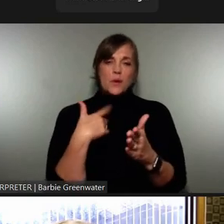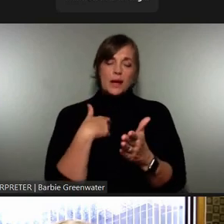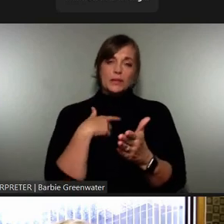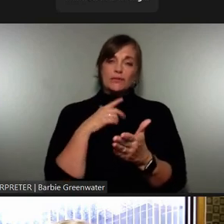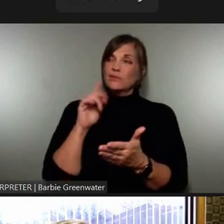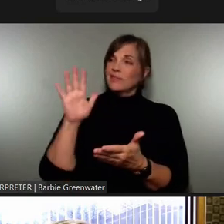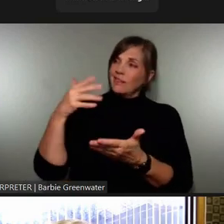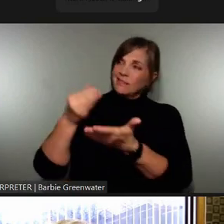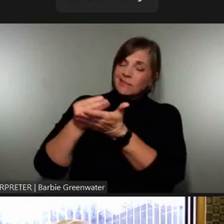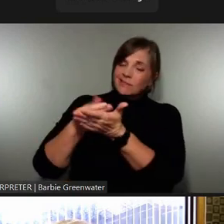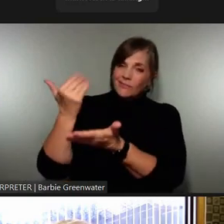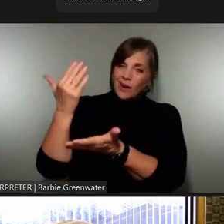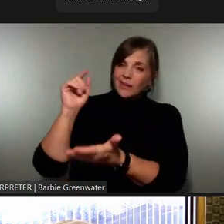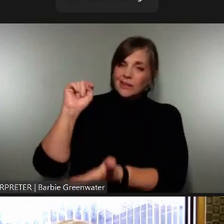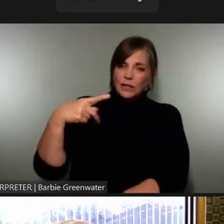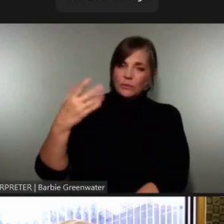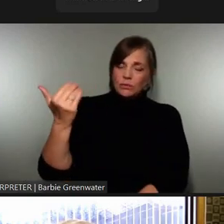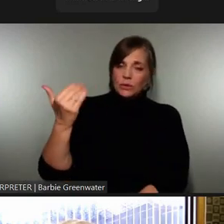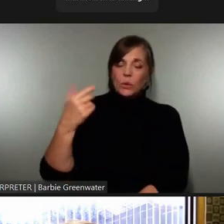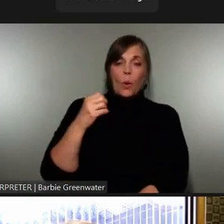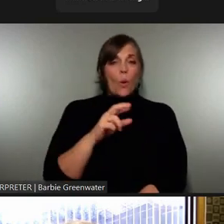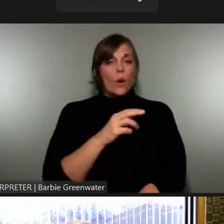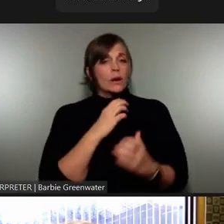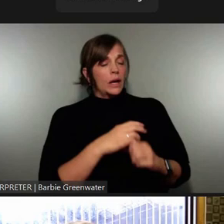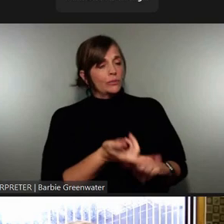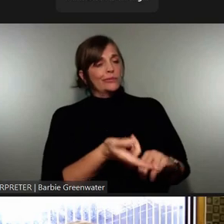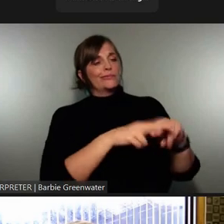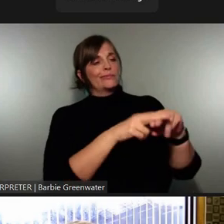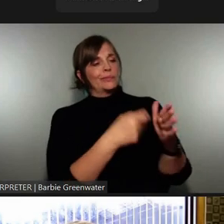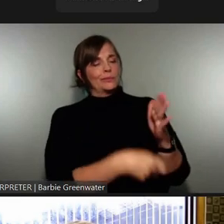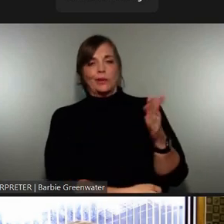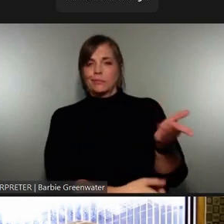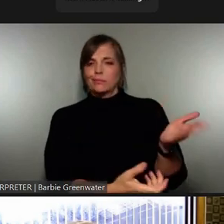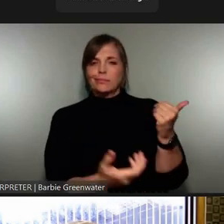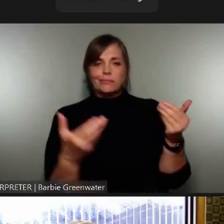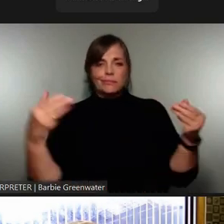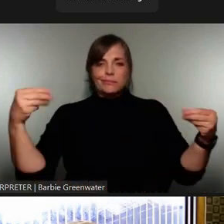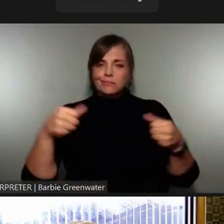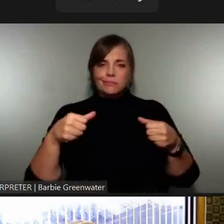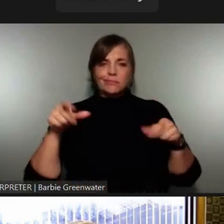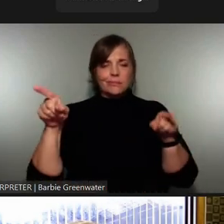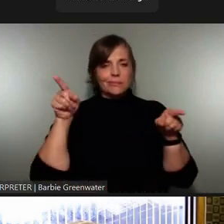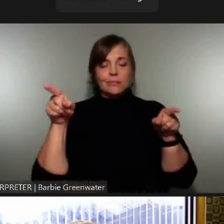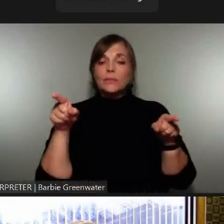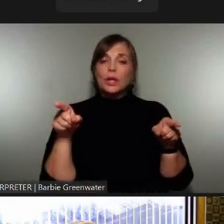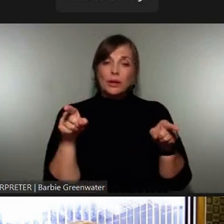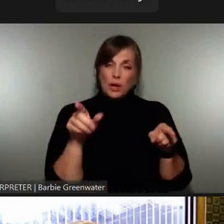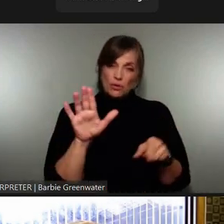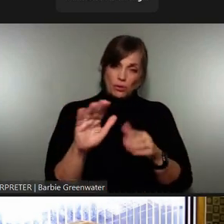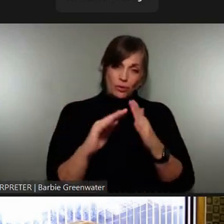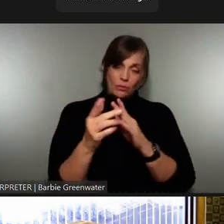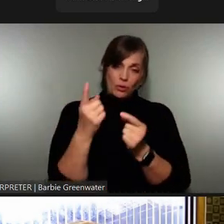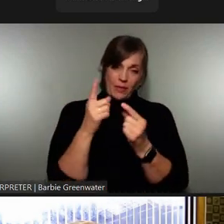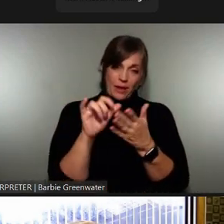getting dollars. And I think, and Kim, I think you've been, thinking about this specifically, for your community. Are there new ways to